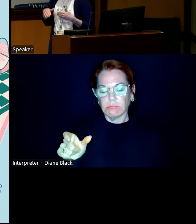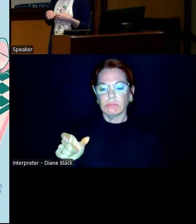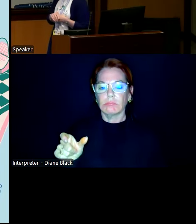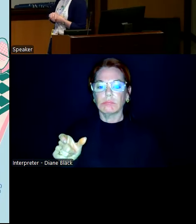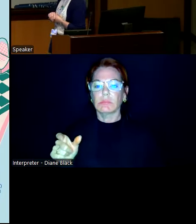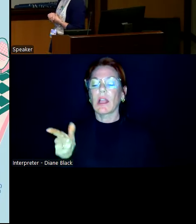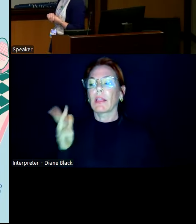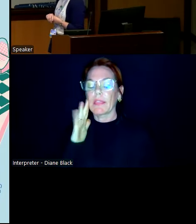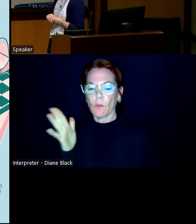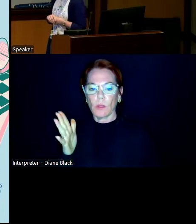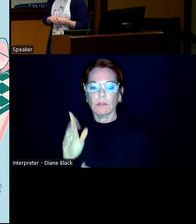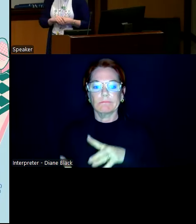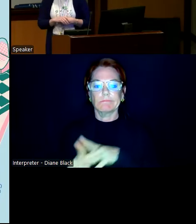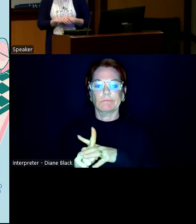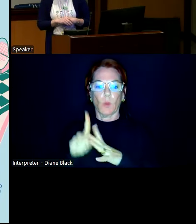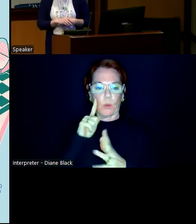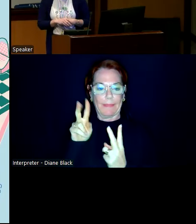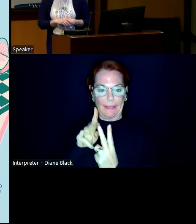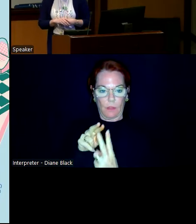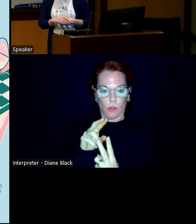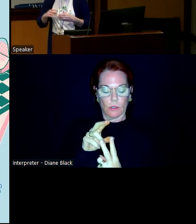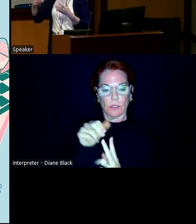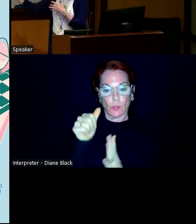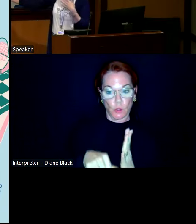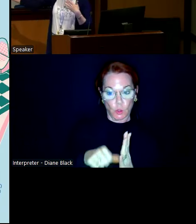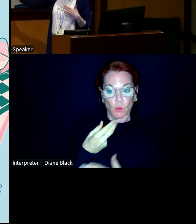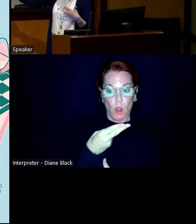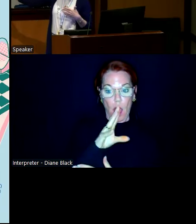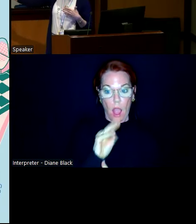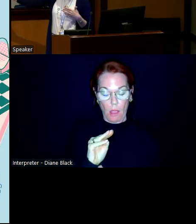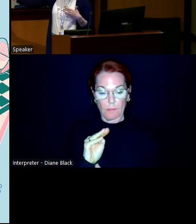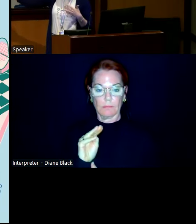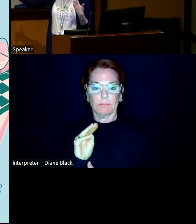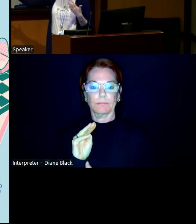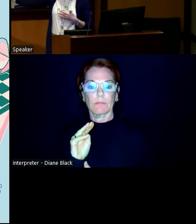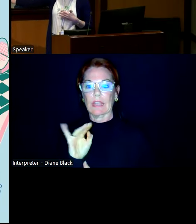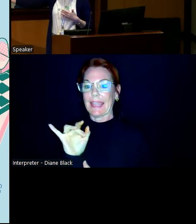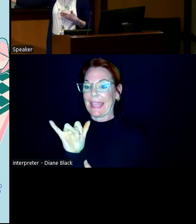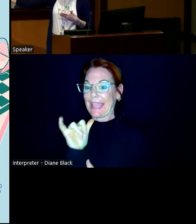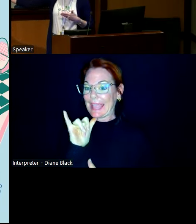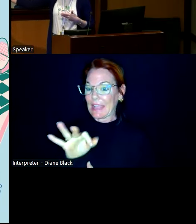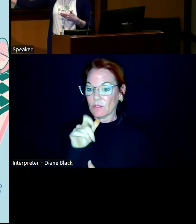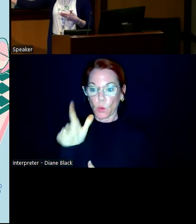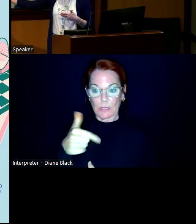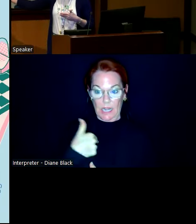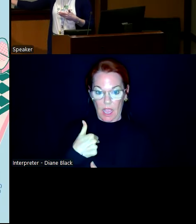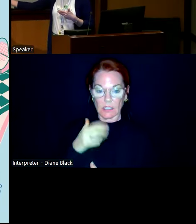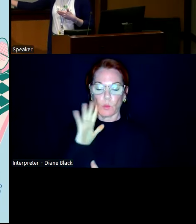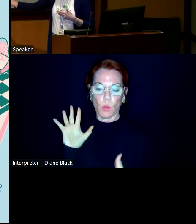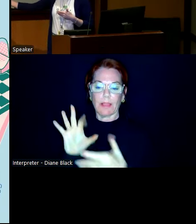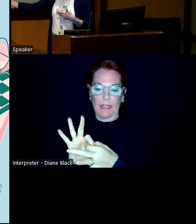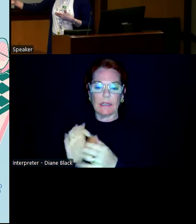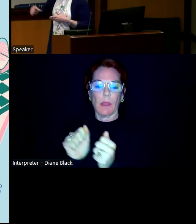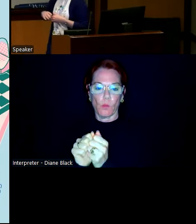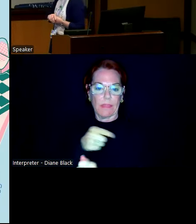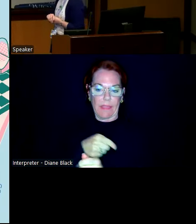hub or the surgical hub. If they don't really need us, then we just link them to the folks, all of the specialists that a lot of folks are